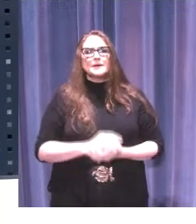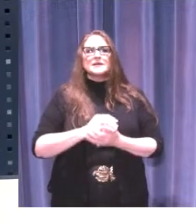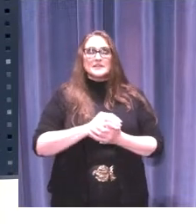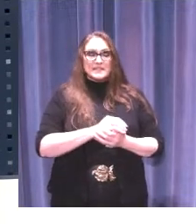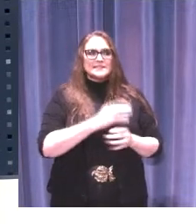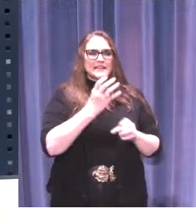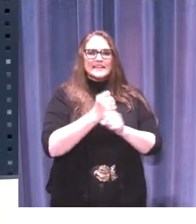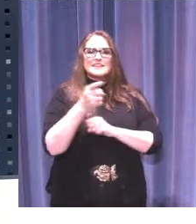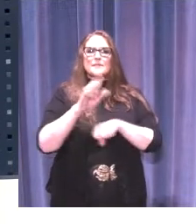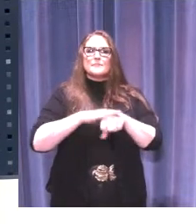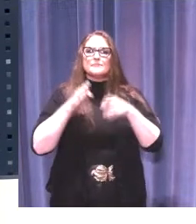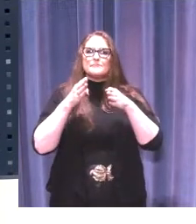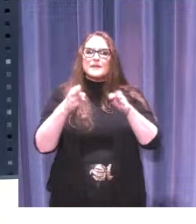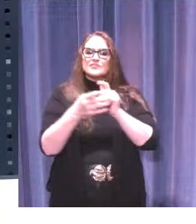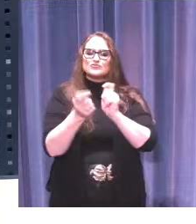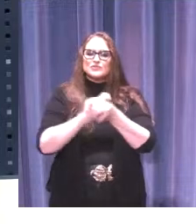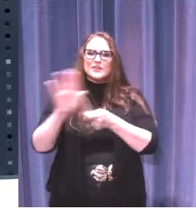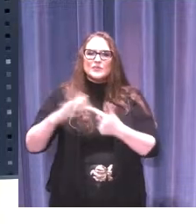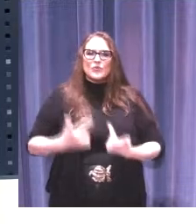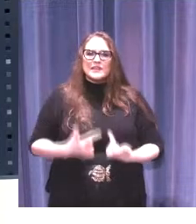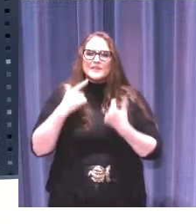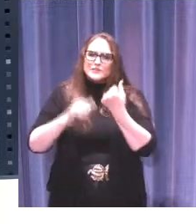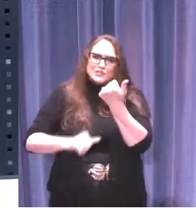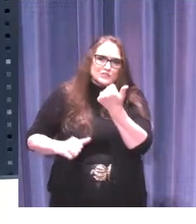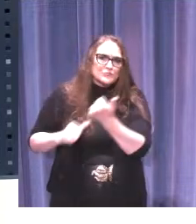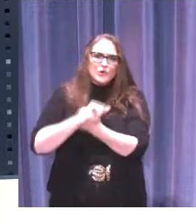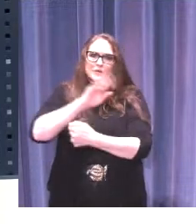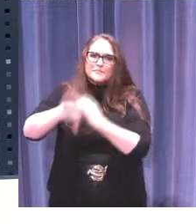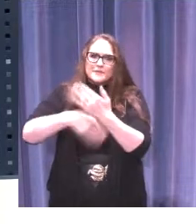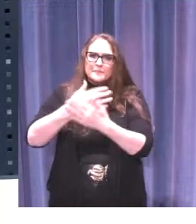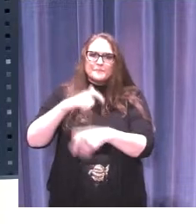to changing their lives and supporting them all the way through.